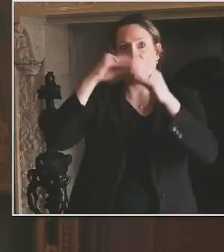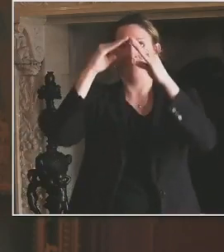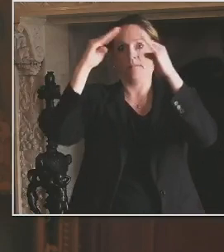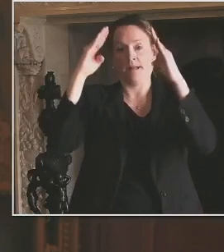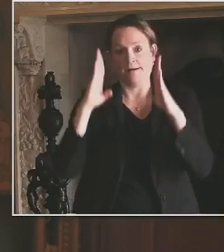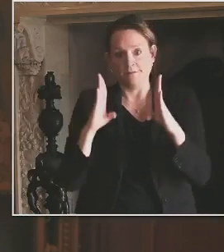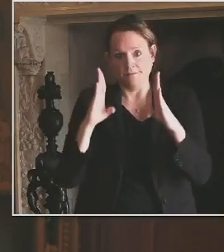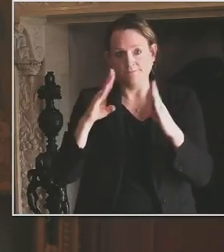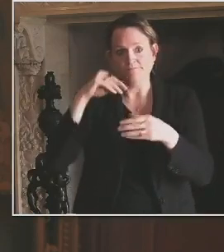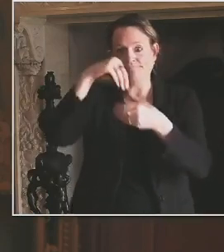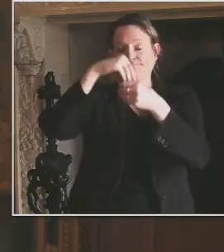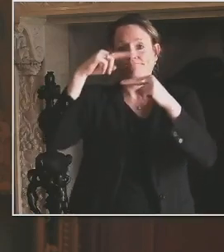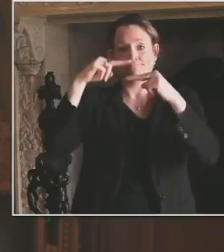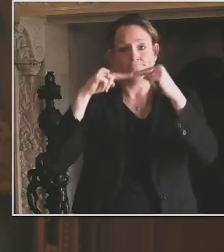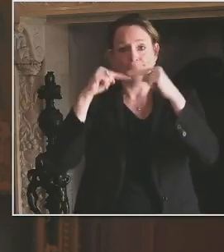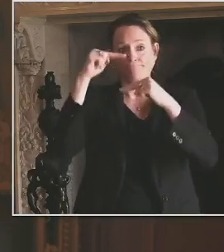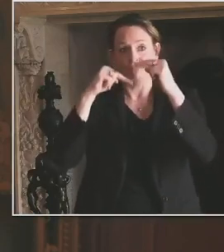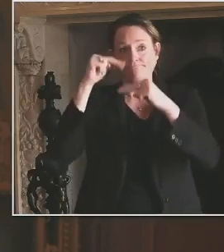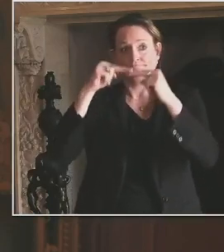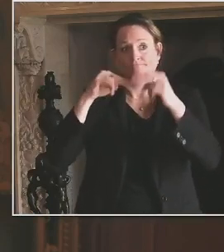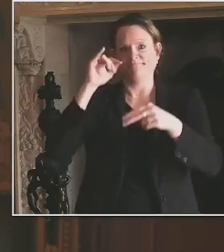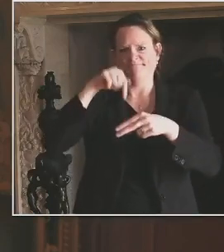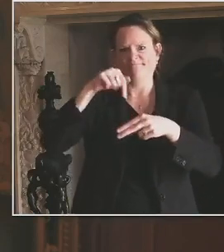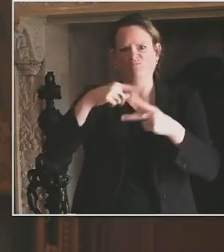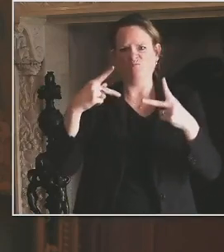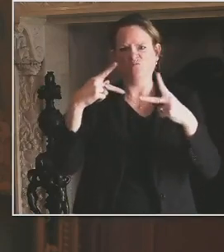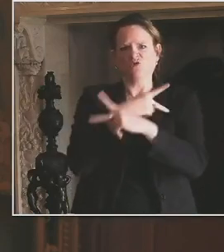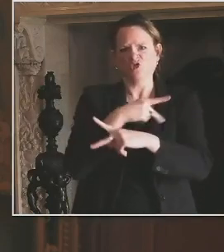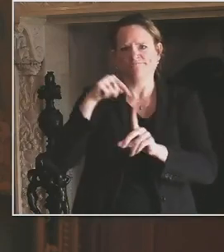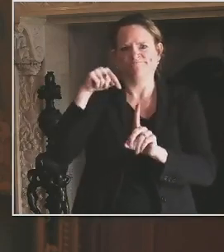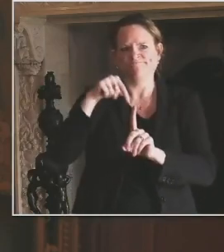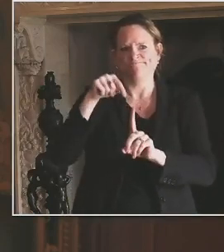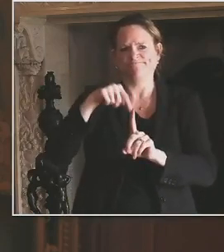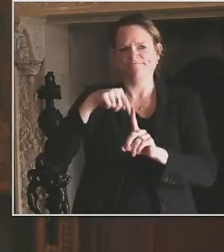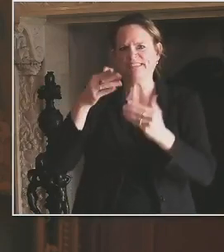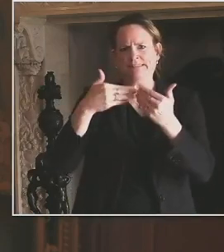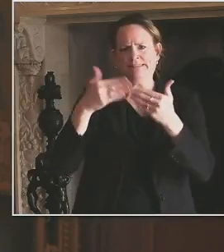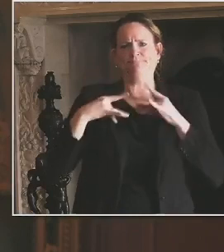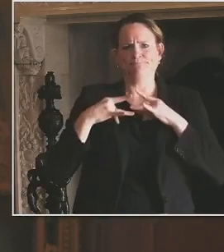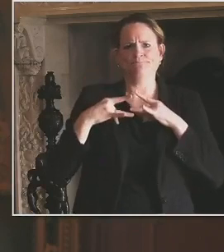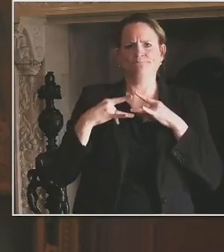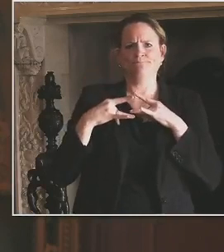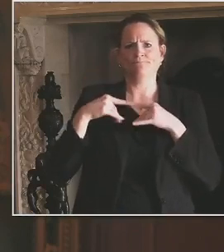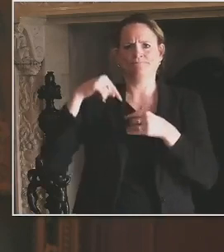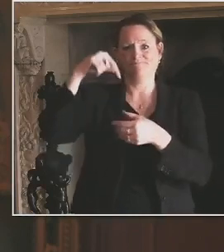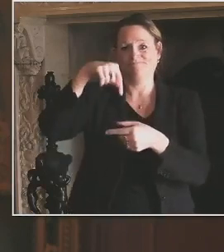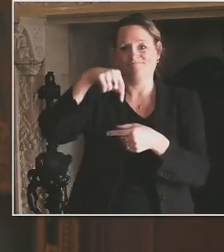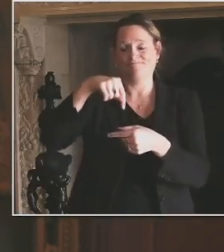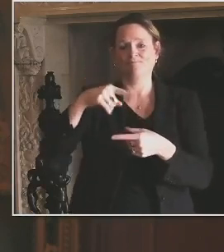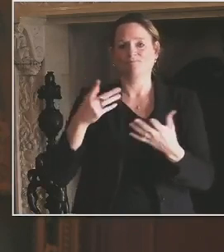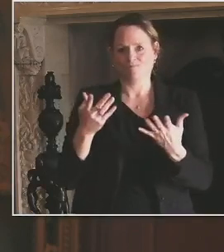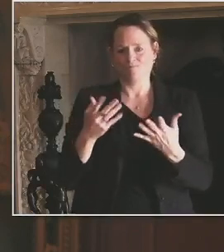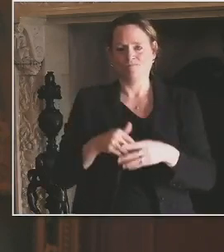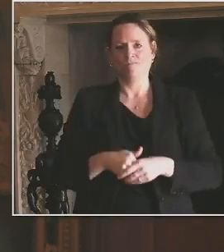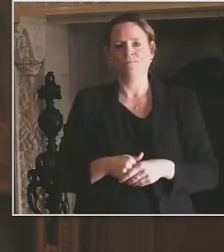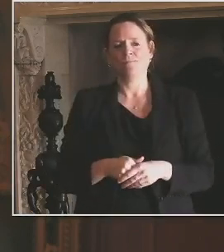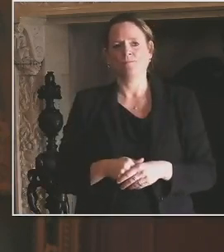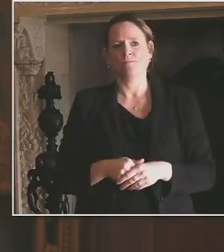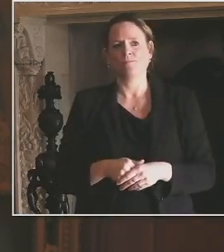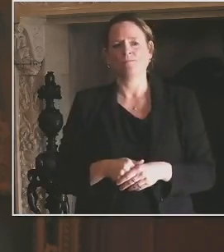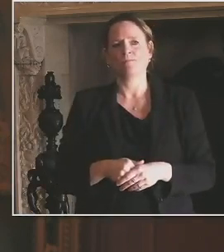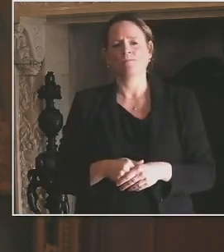always presume this would be the case because what we know about respiratory viruses in general, but we're seeing the same story get told, is that when people